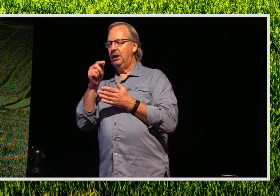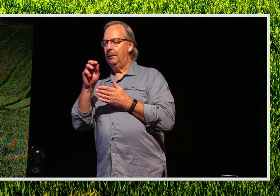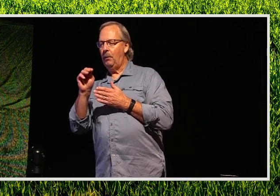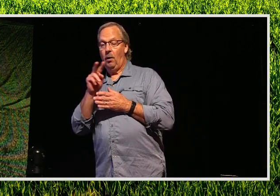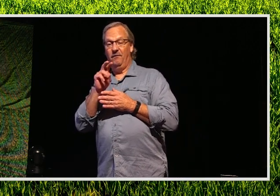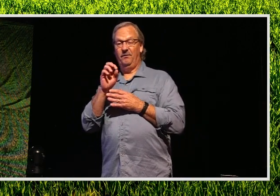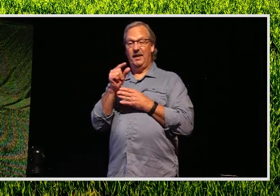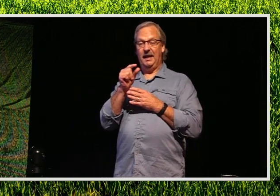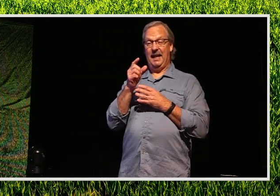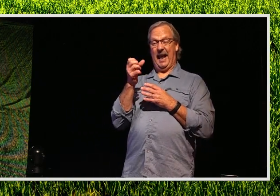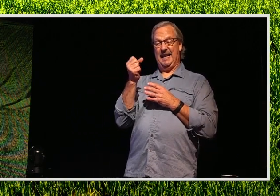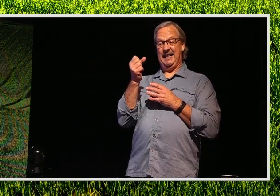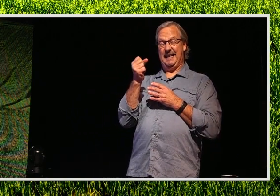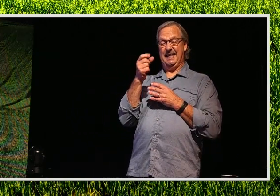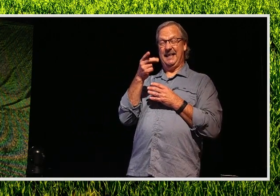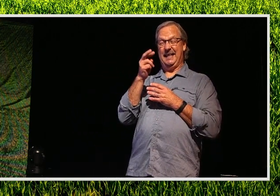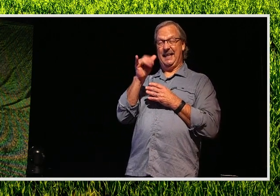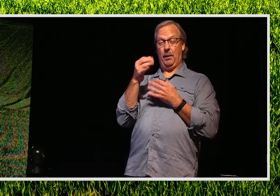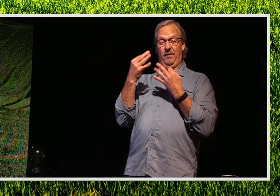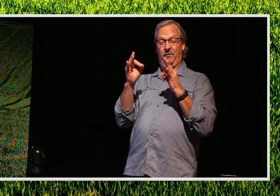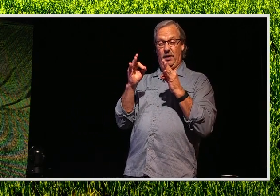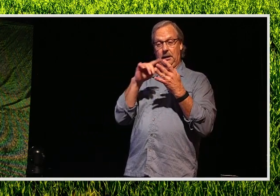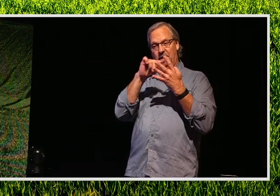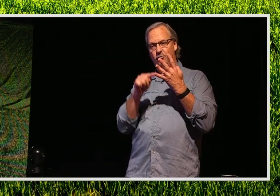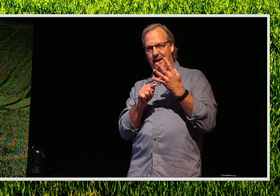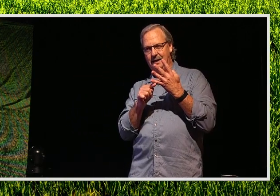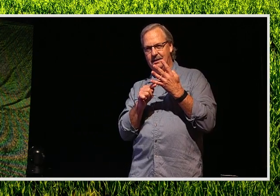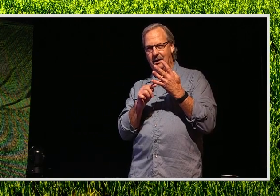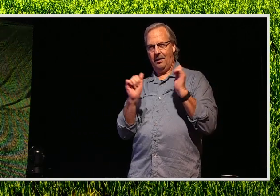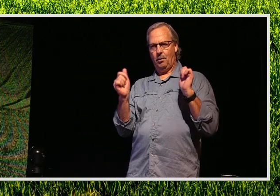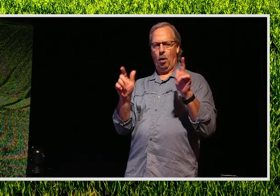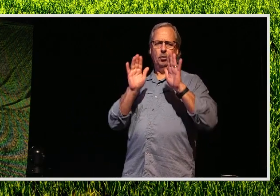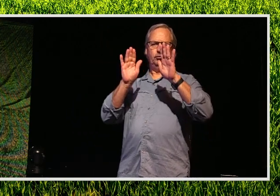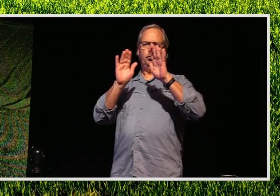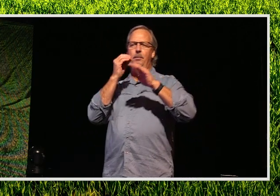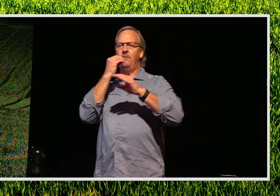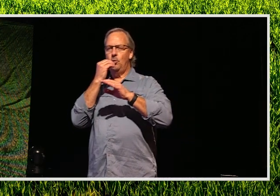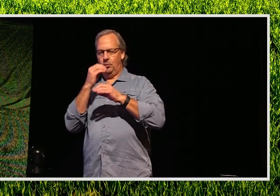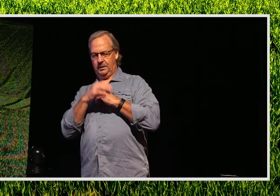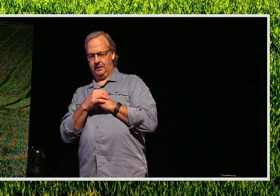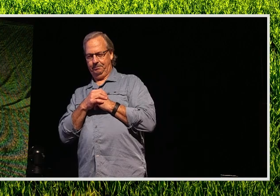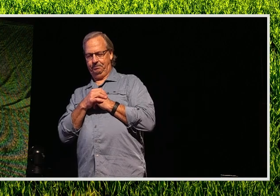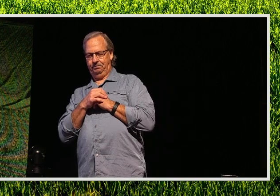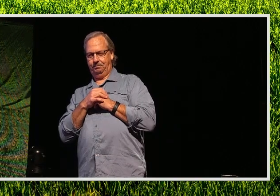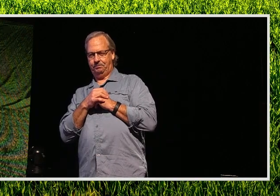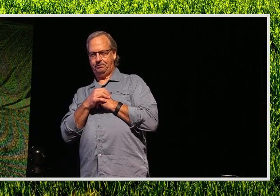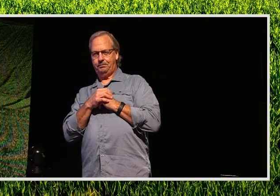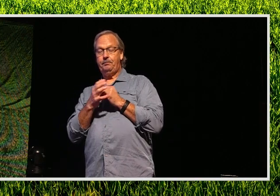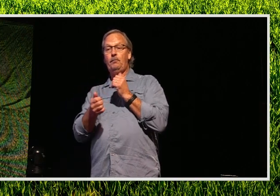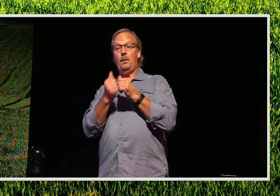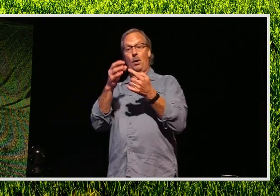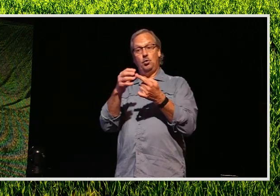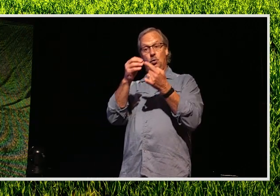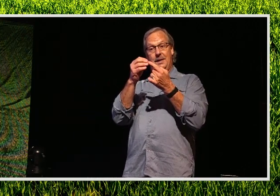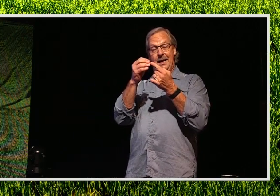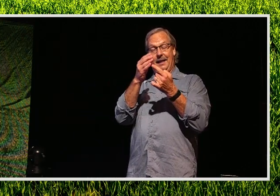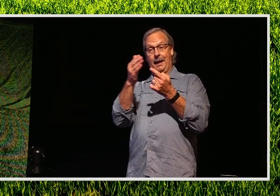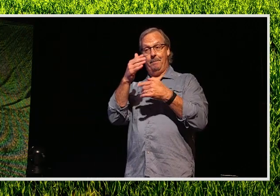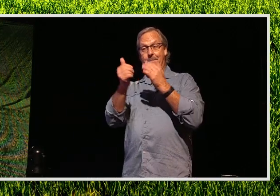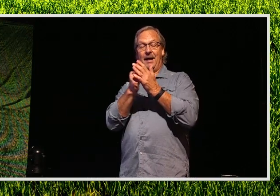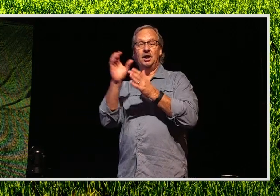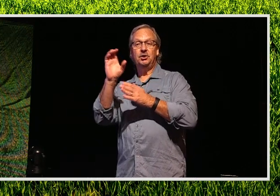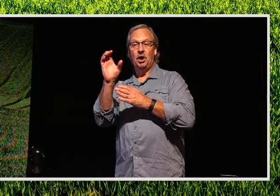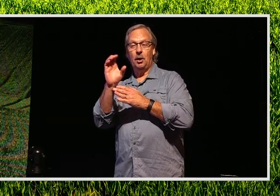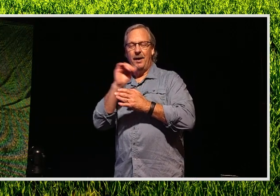and dairy-free ingredients. And to top it all off, they're all superfoods. Now, the most unique thing about our chocolate is that we